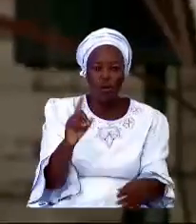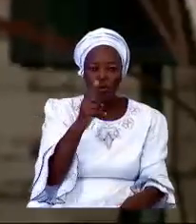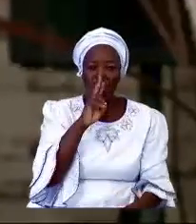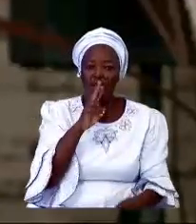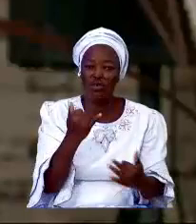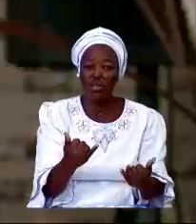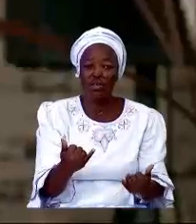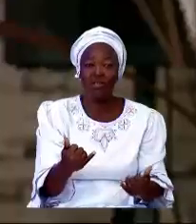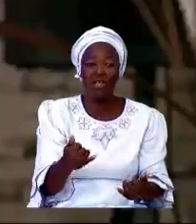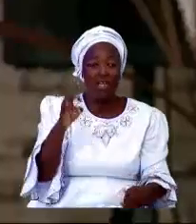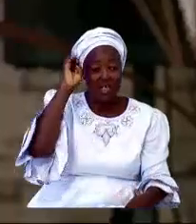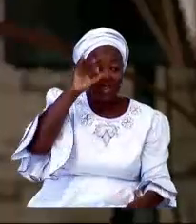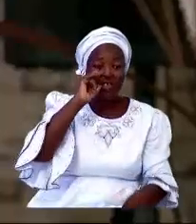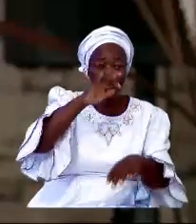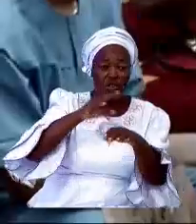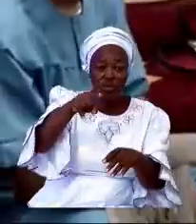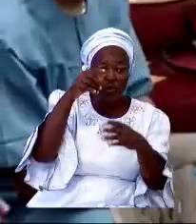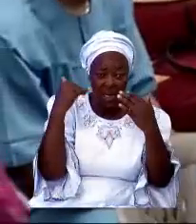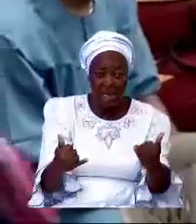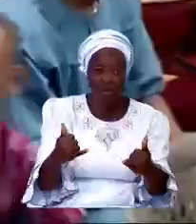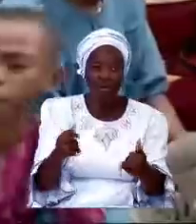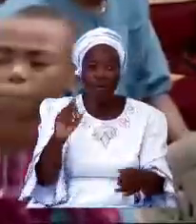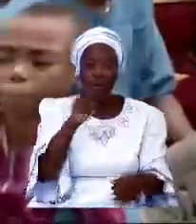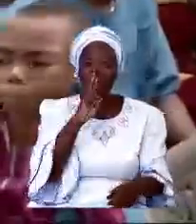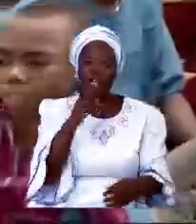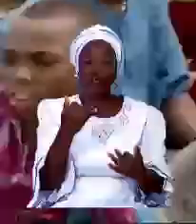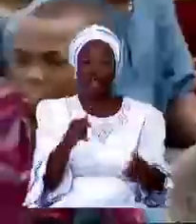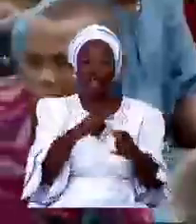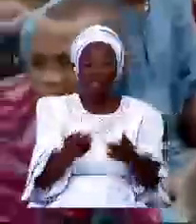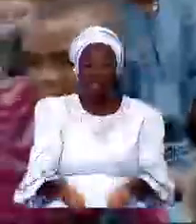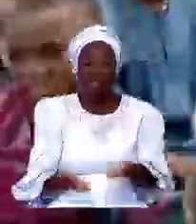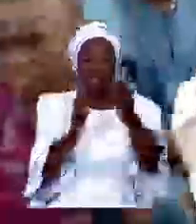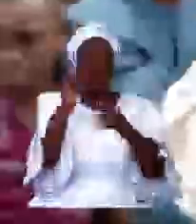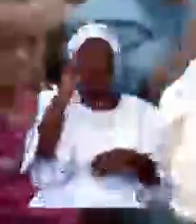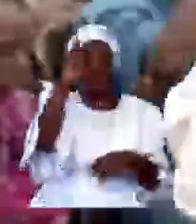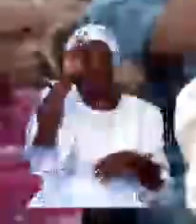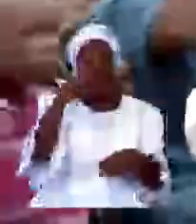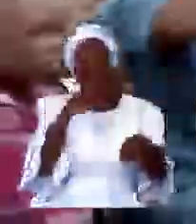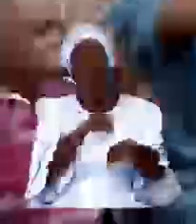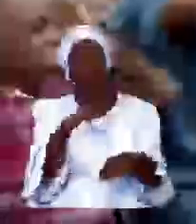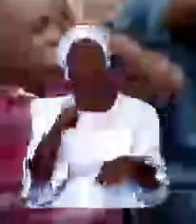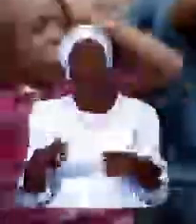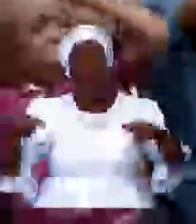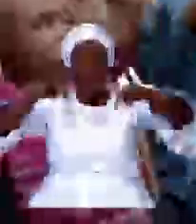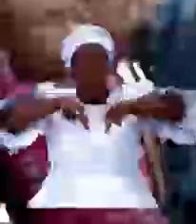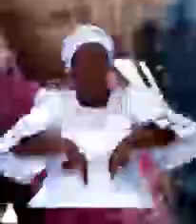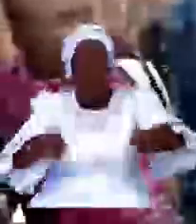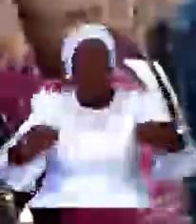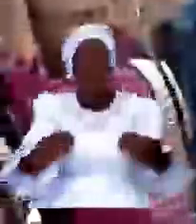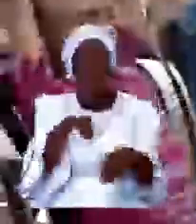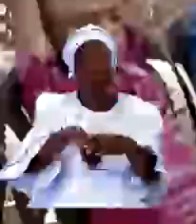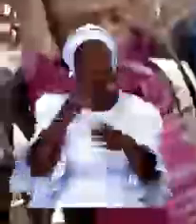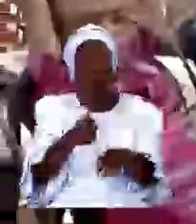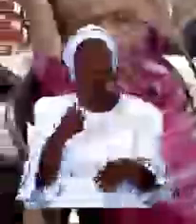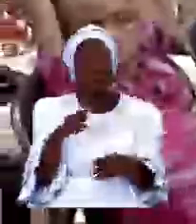you now. He's touching you right now. Where are you? Where are you? He's touching you right now. Where are you? And he's lifting you